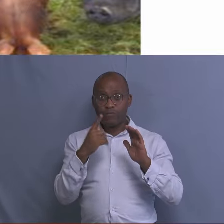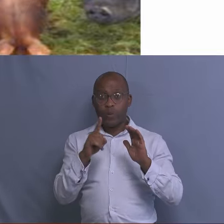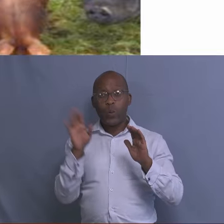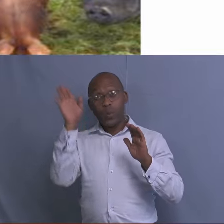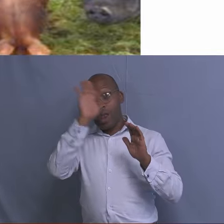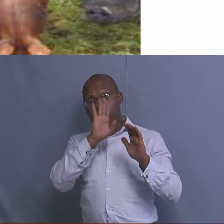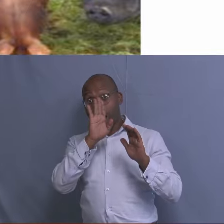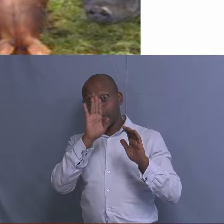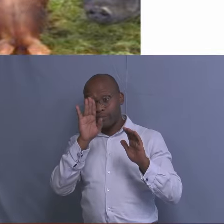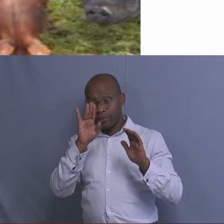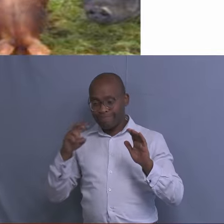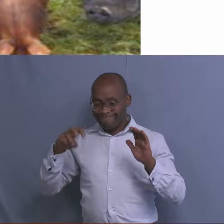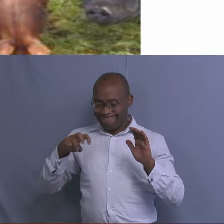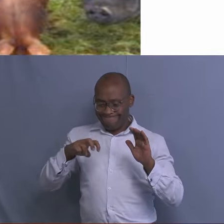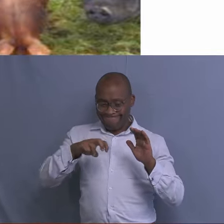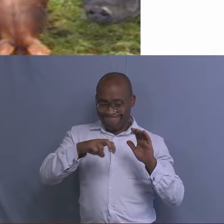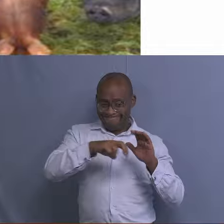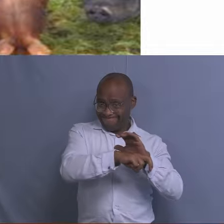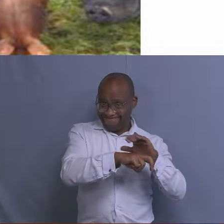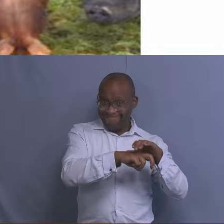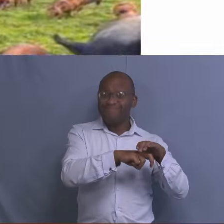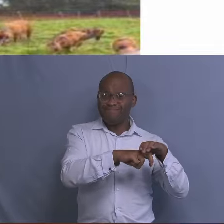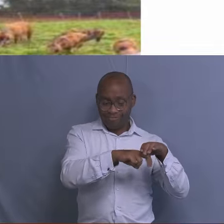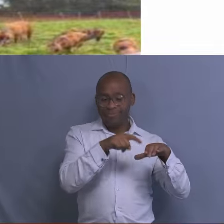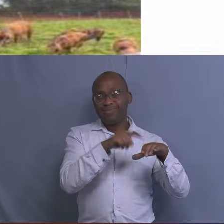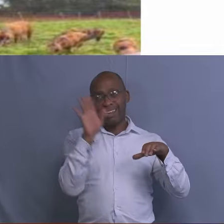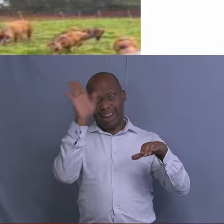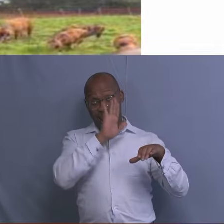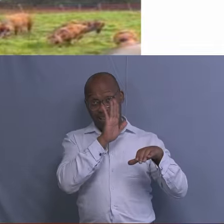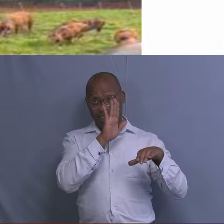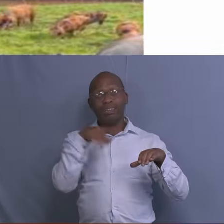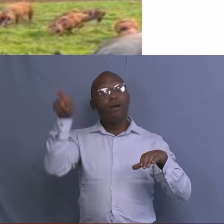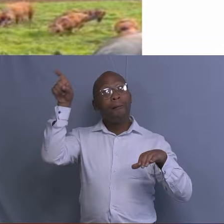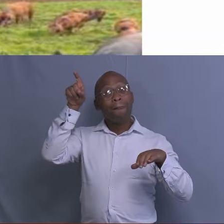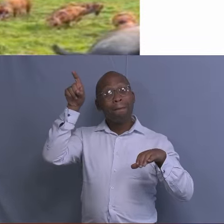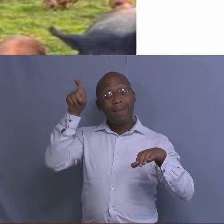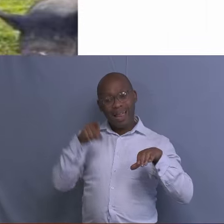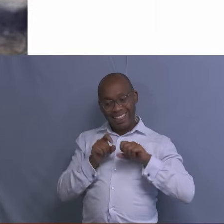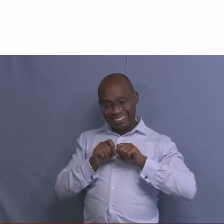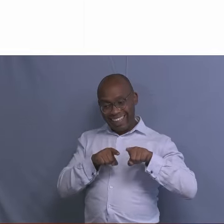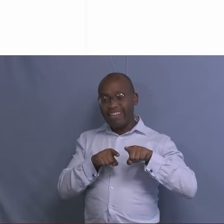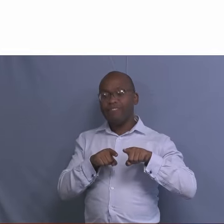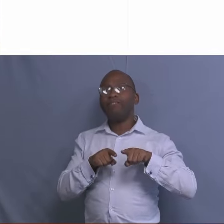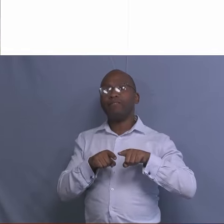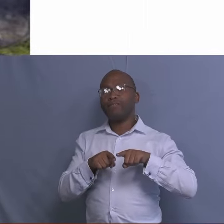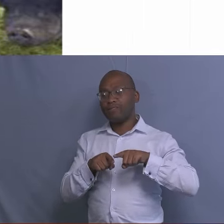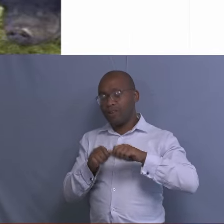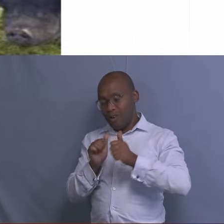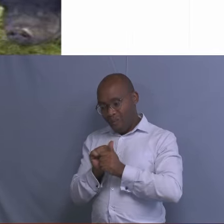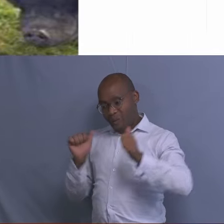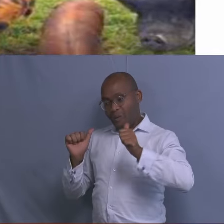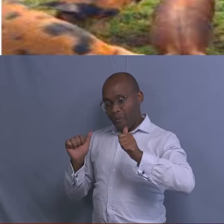for feed. That is semi-intensive